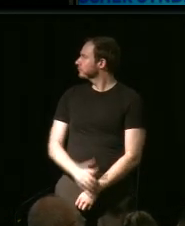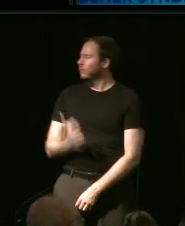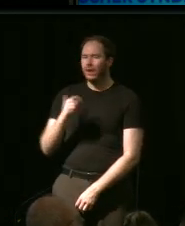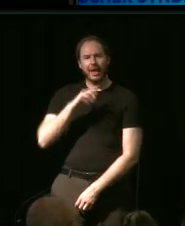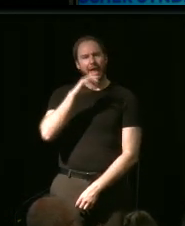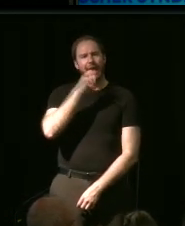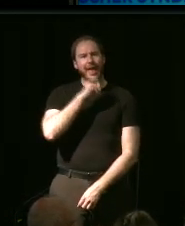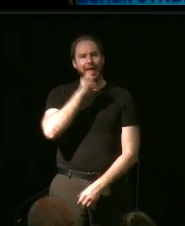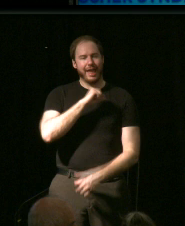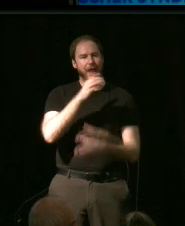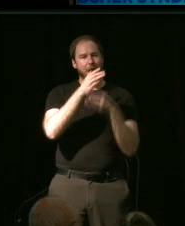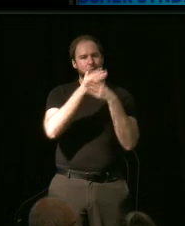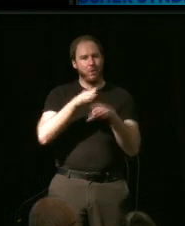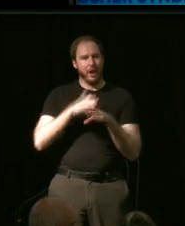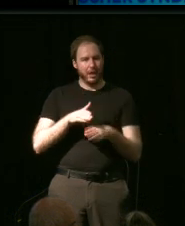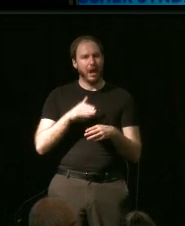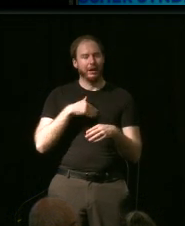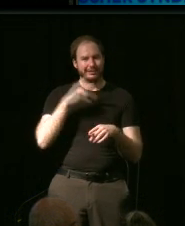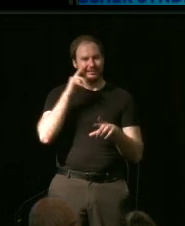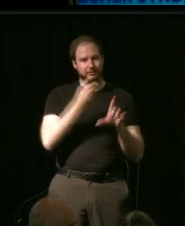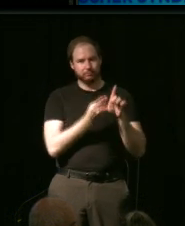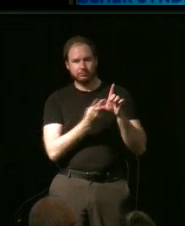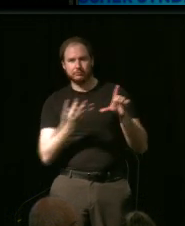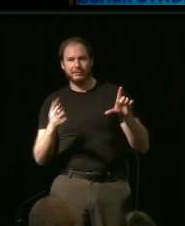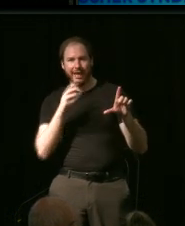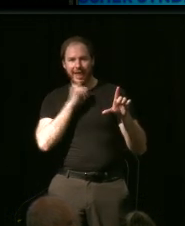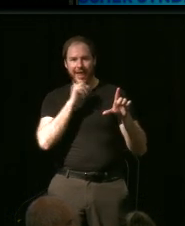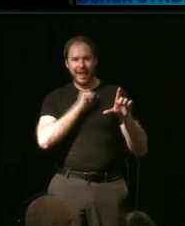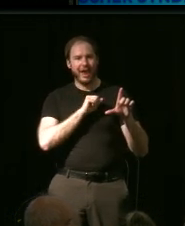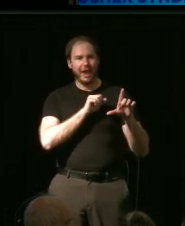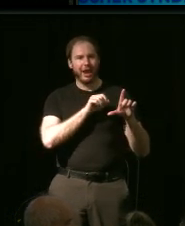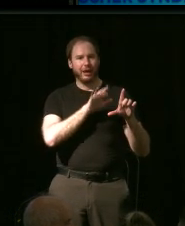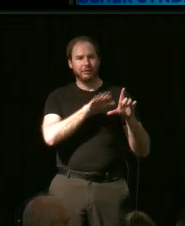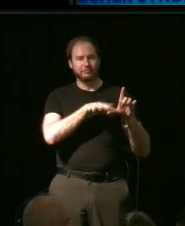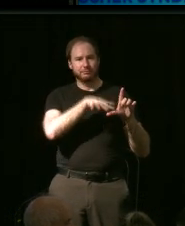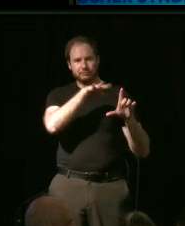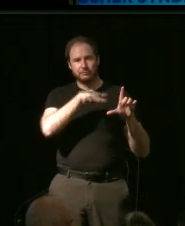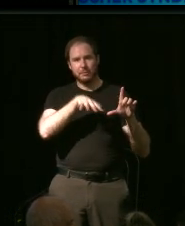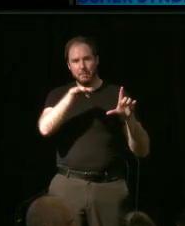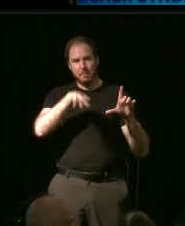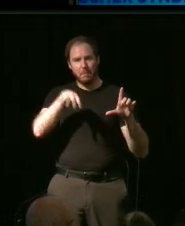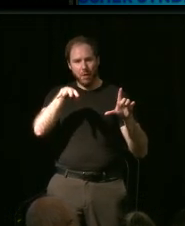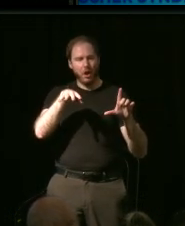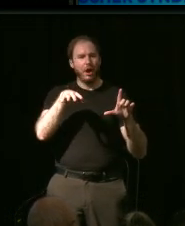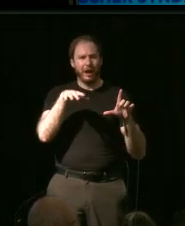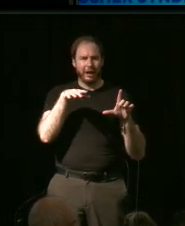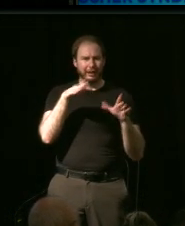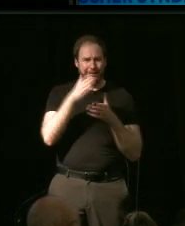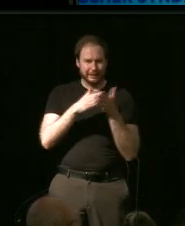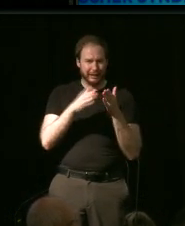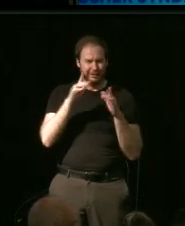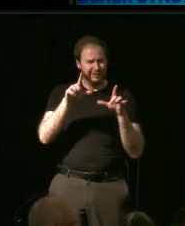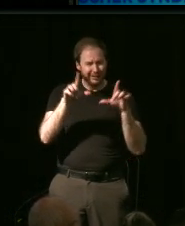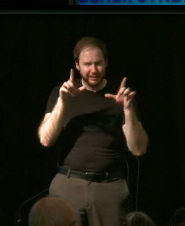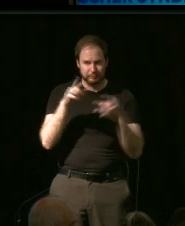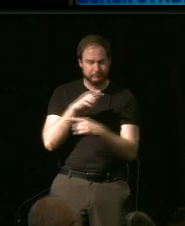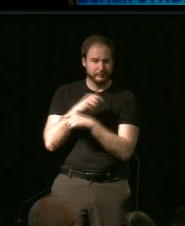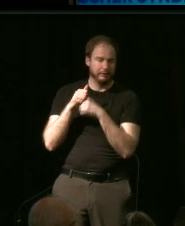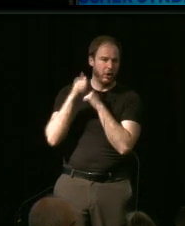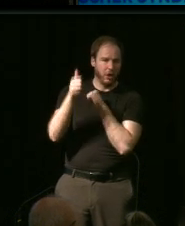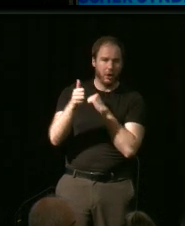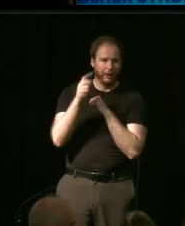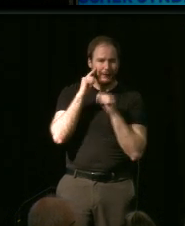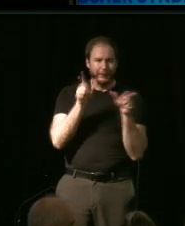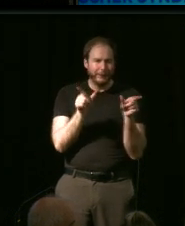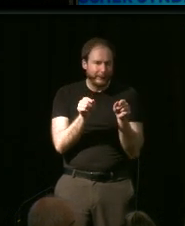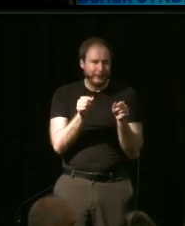really important because if you look at these different bars across, and I know that's probably difficult for some people to see the granularity